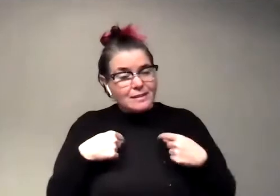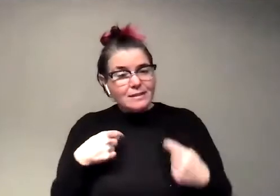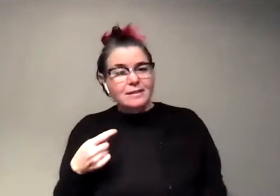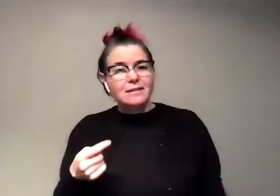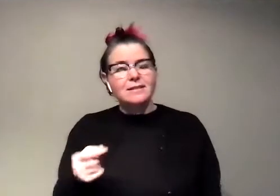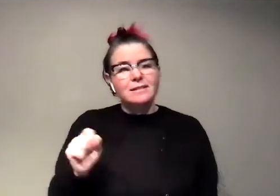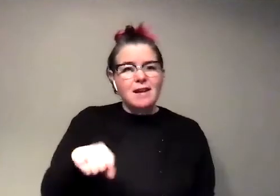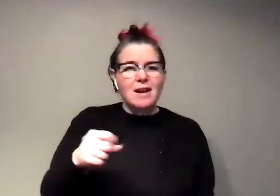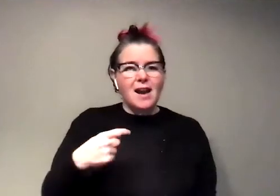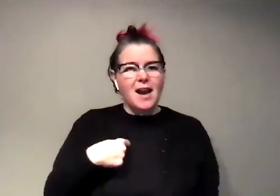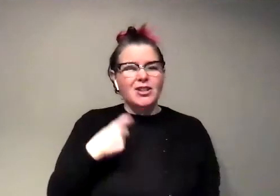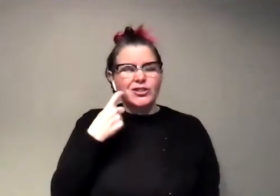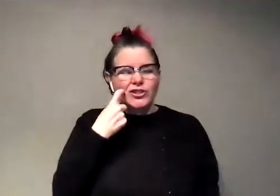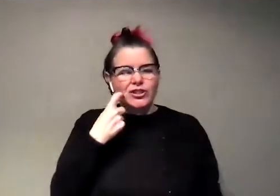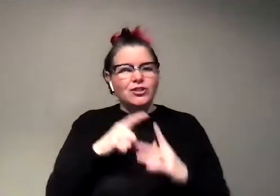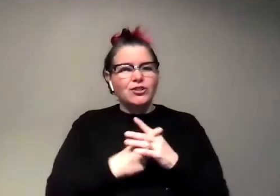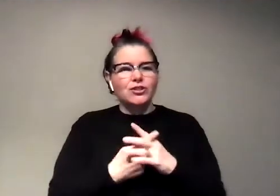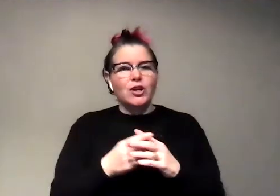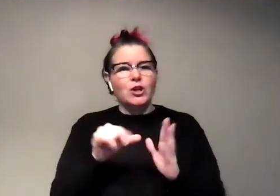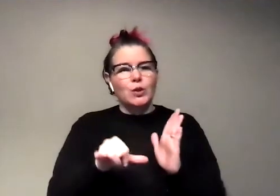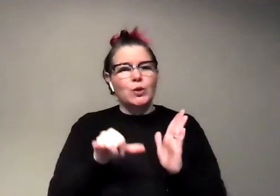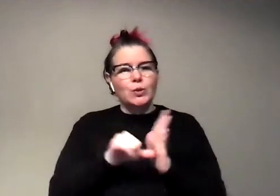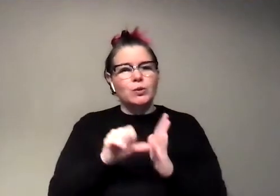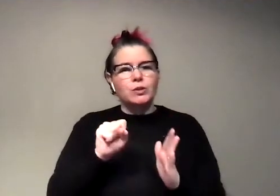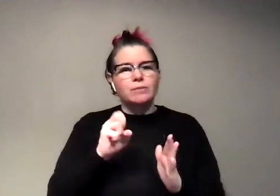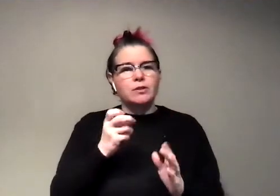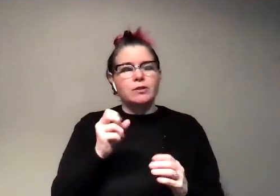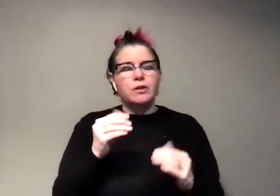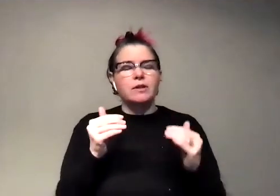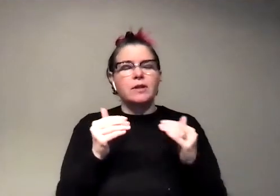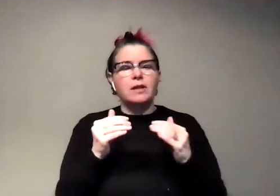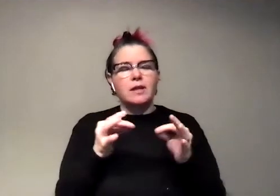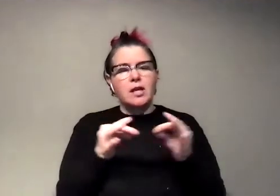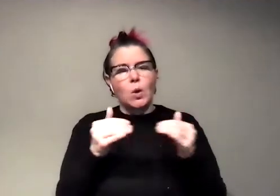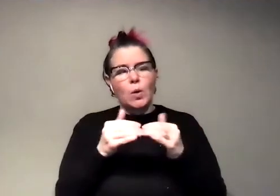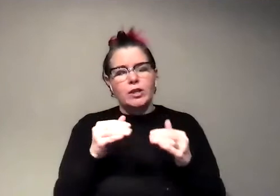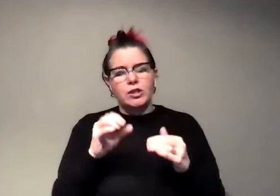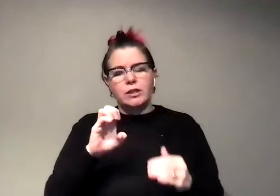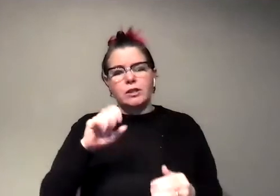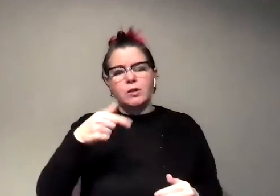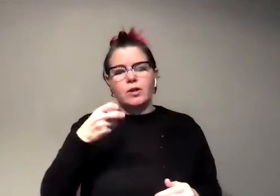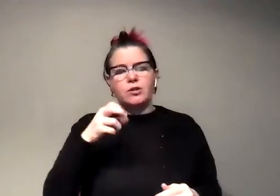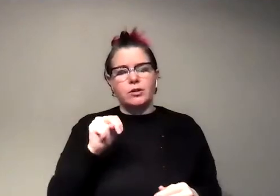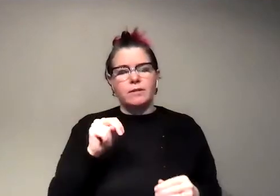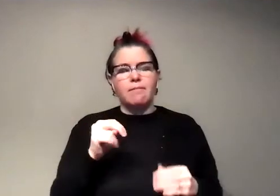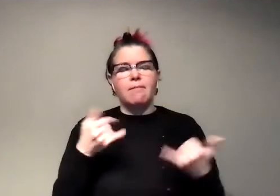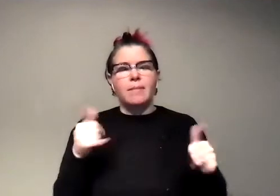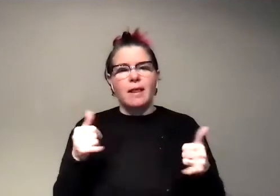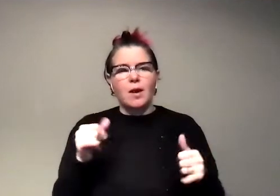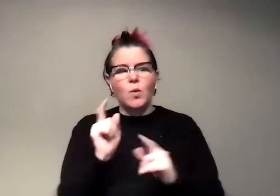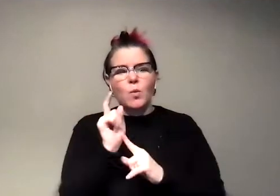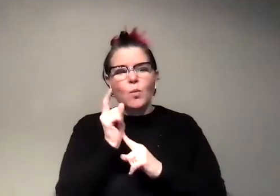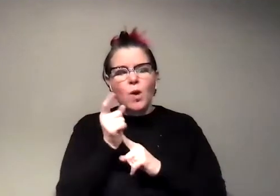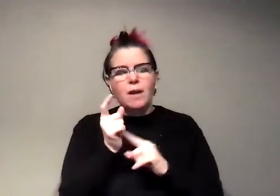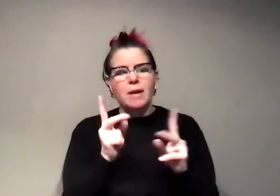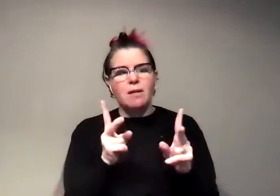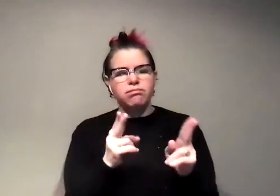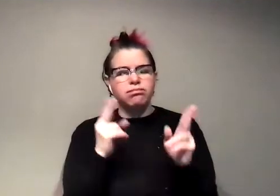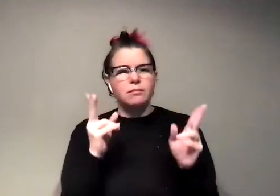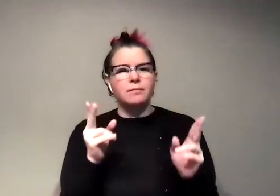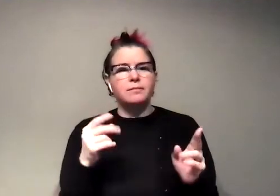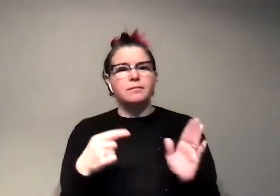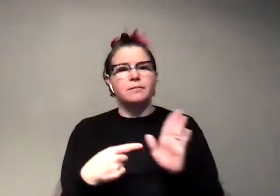actually just started a YouTube series called Equation Play, where I'm doing these short, like 1 minute clips where I'm feature